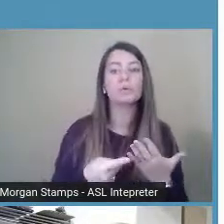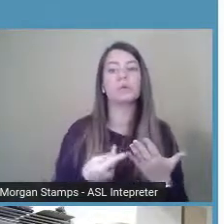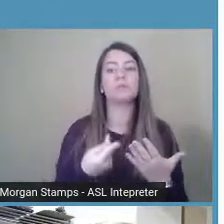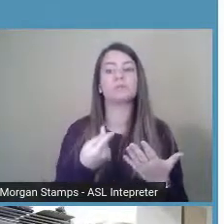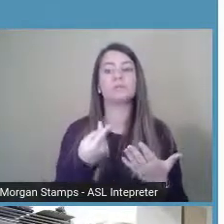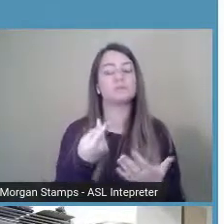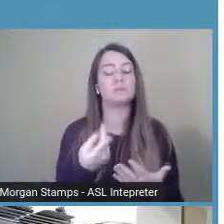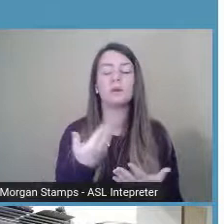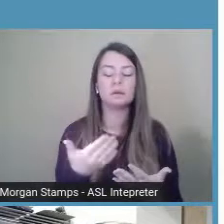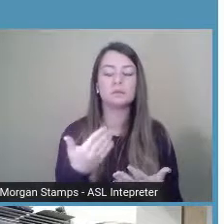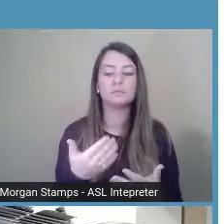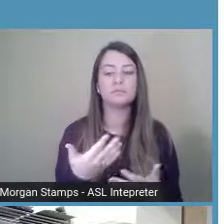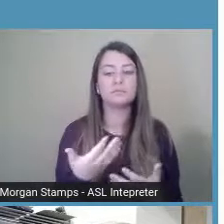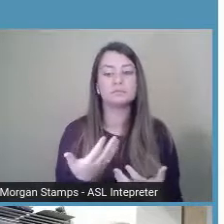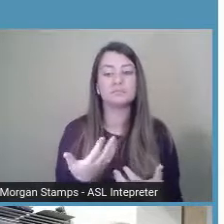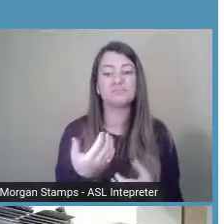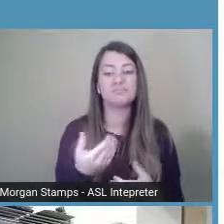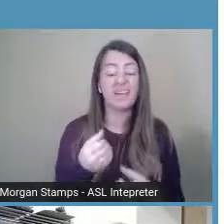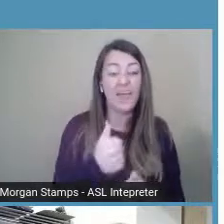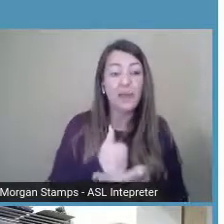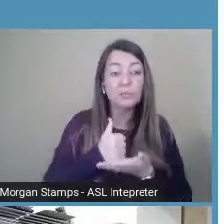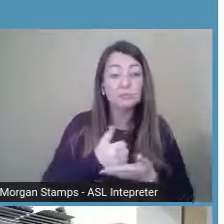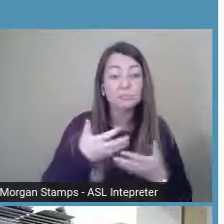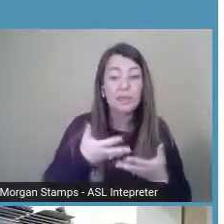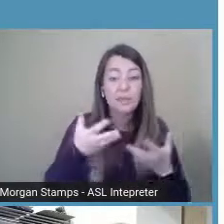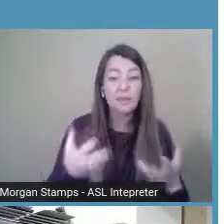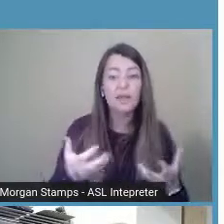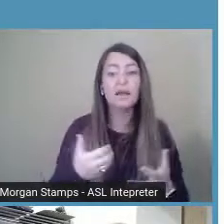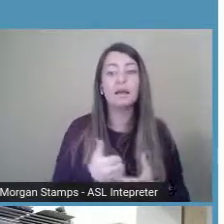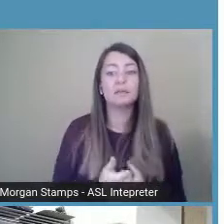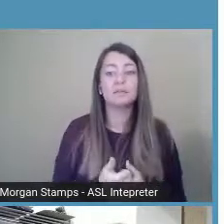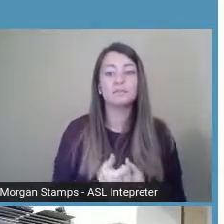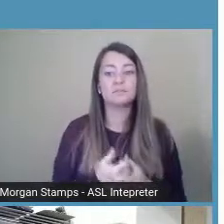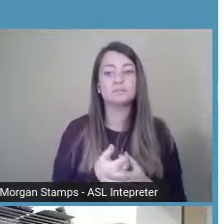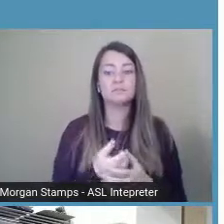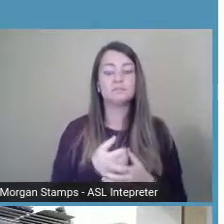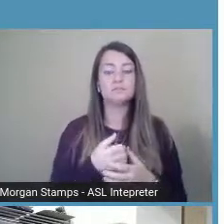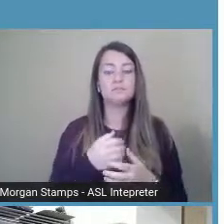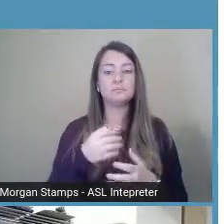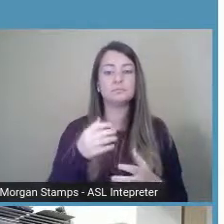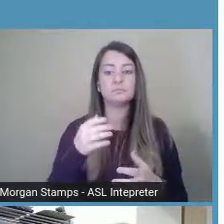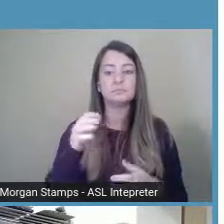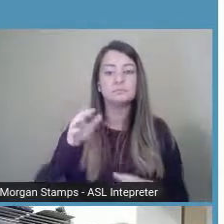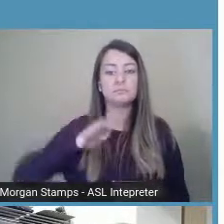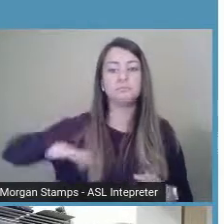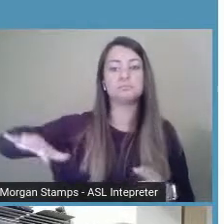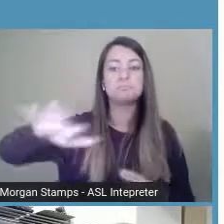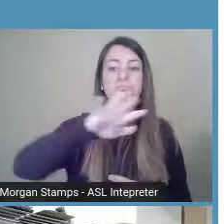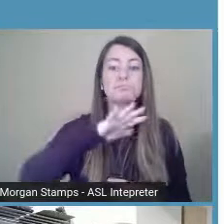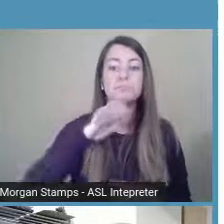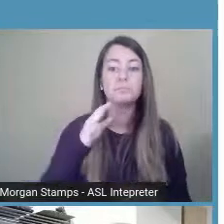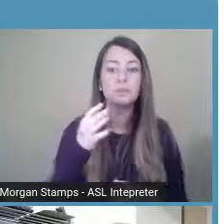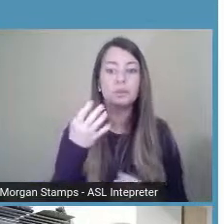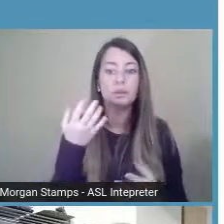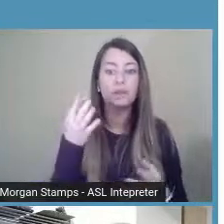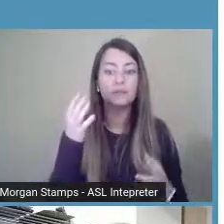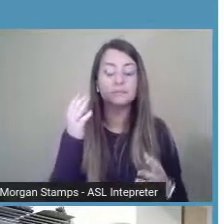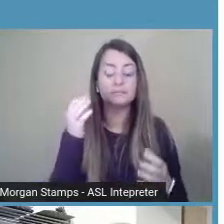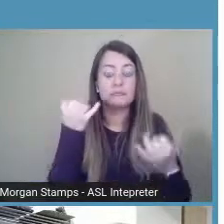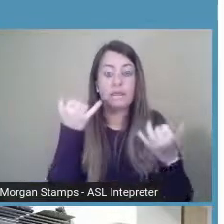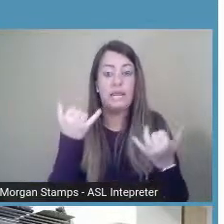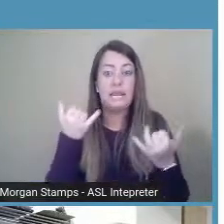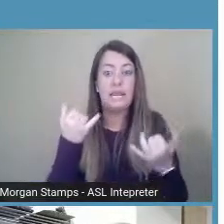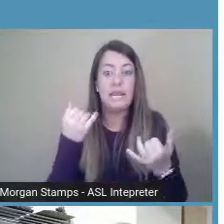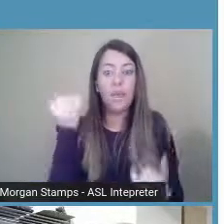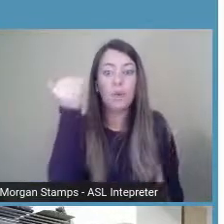country, and even around the world. We've been able to feature artists, musicians, scholars, and other special guests from across the